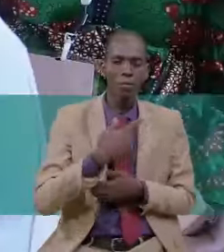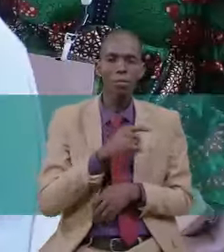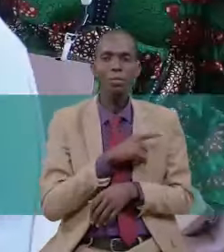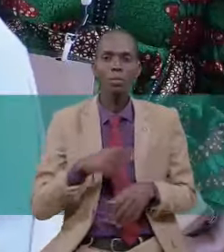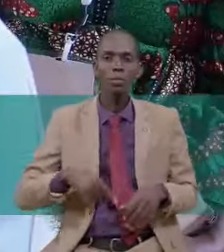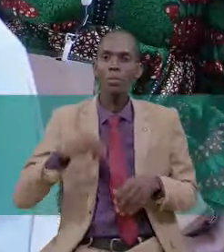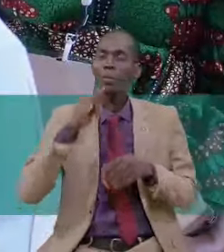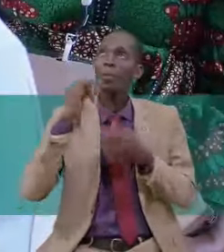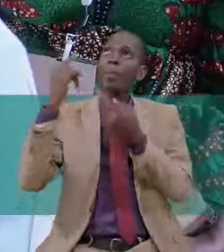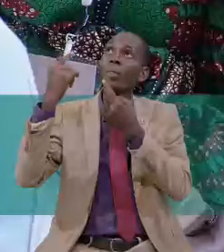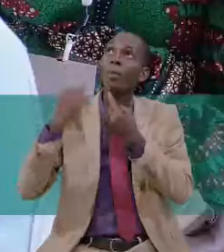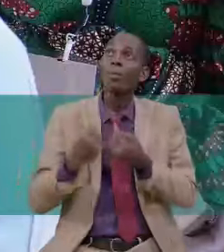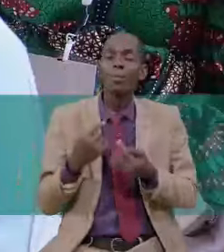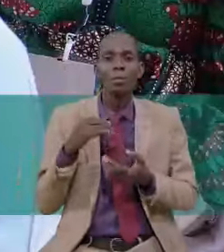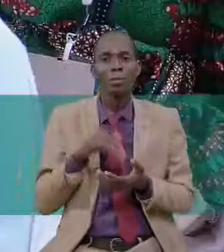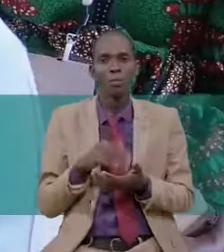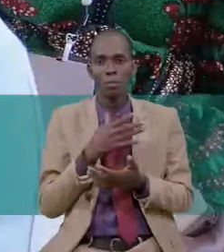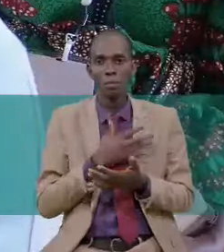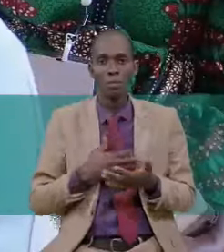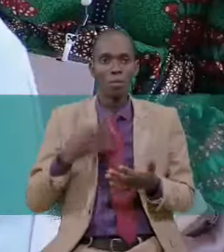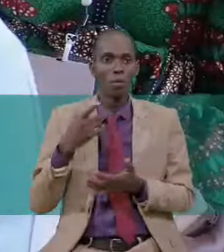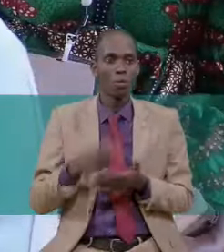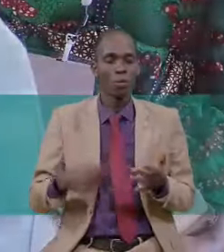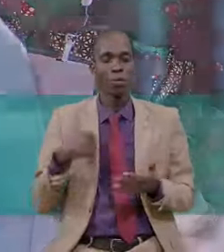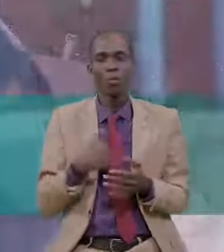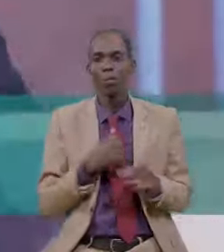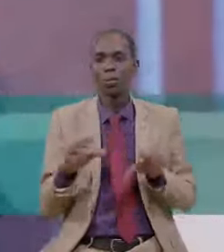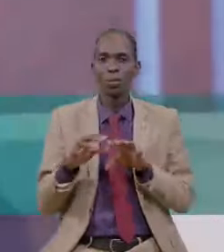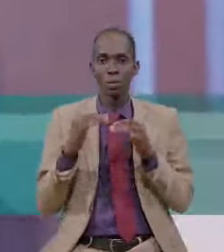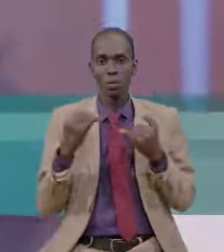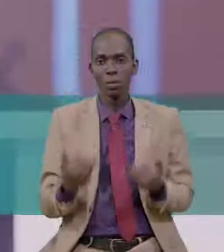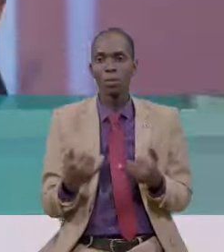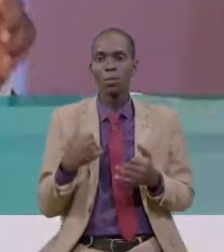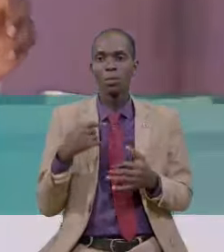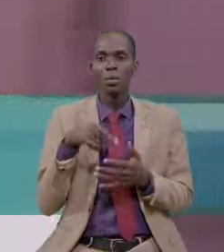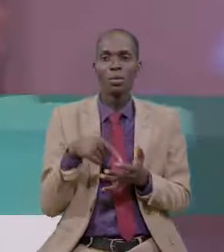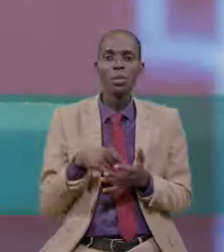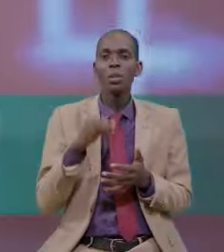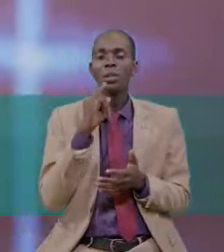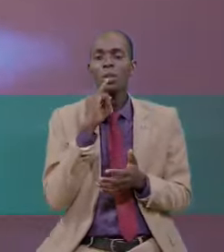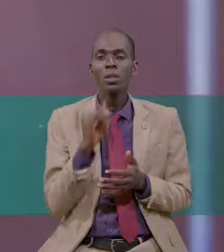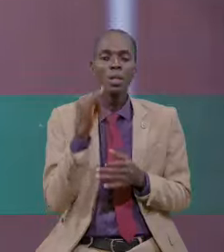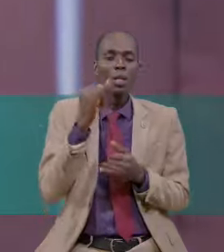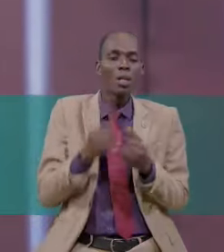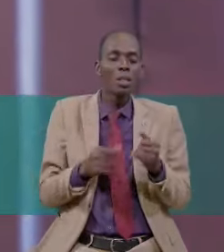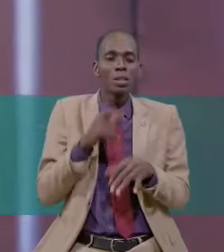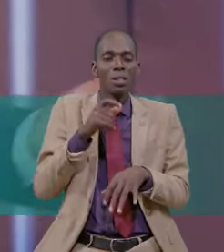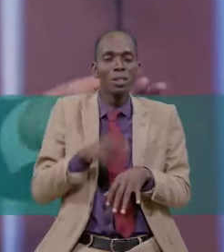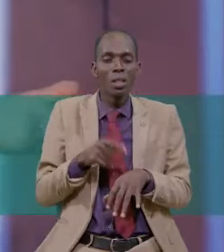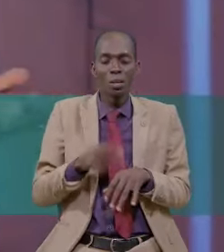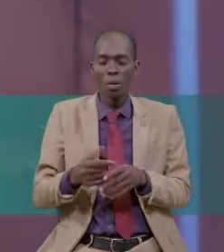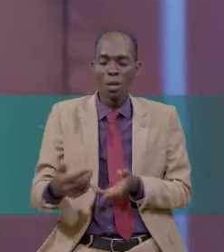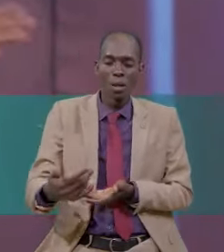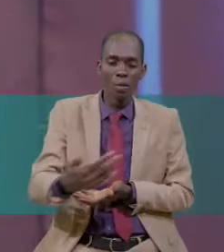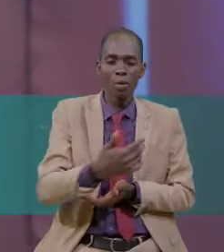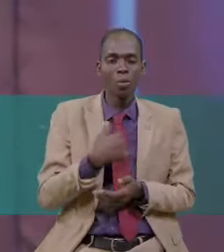And what we're doing now, this is end time harvest. We're going out, whatever we can do, whoever we can rescue,